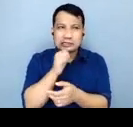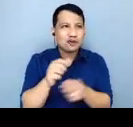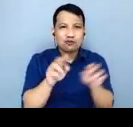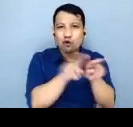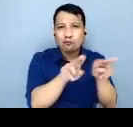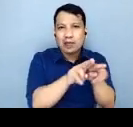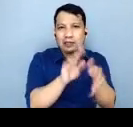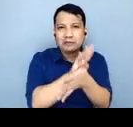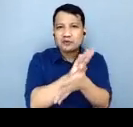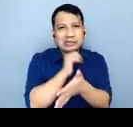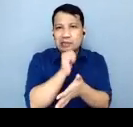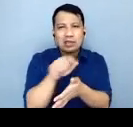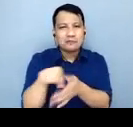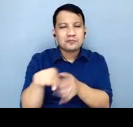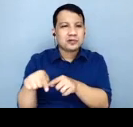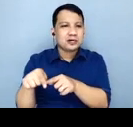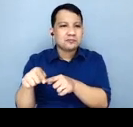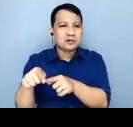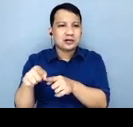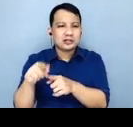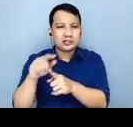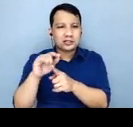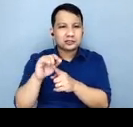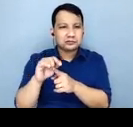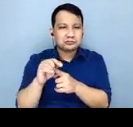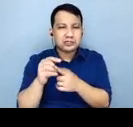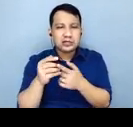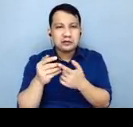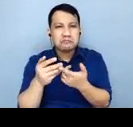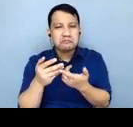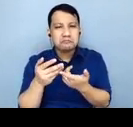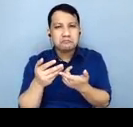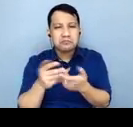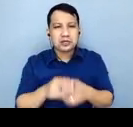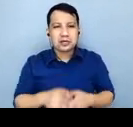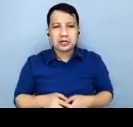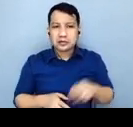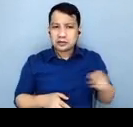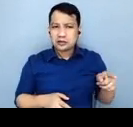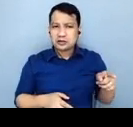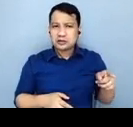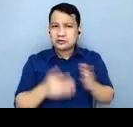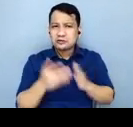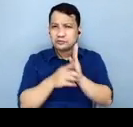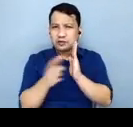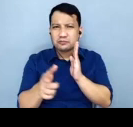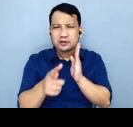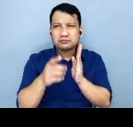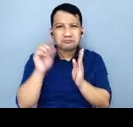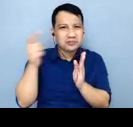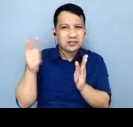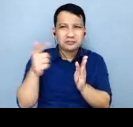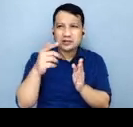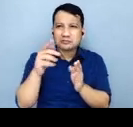It appears to draw upon green motifs like plant